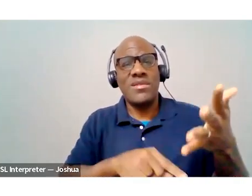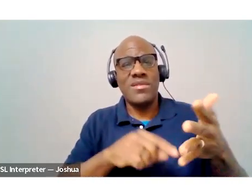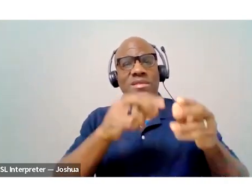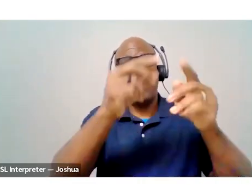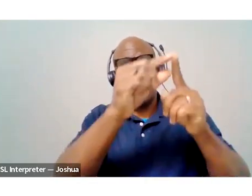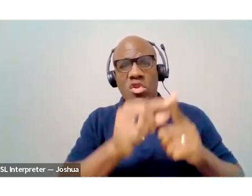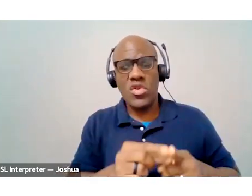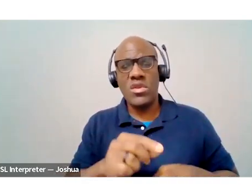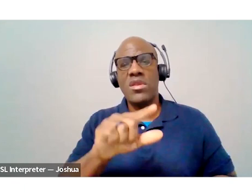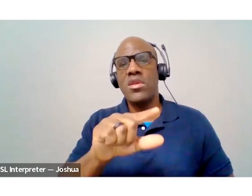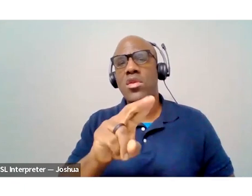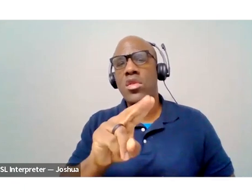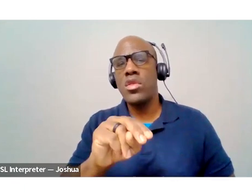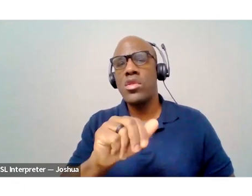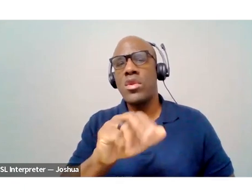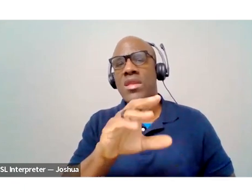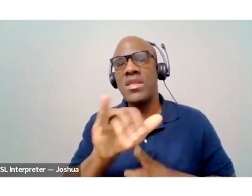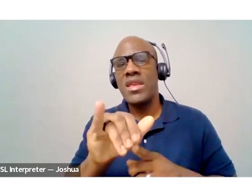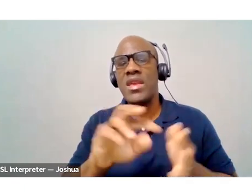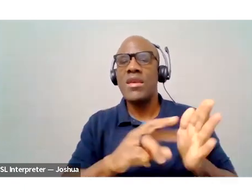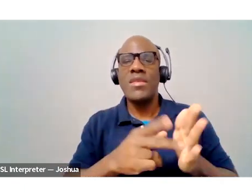means intermittent periods of